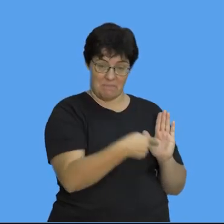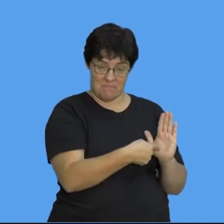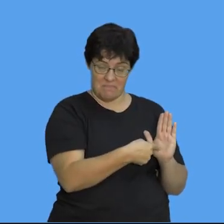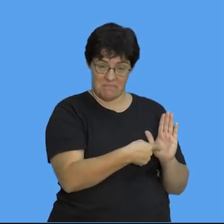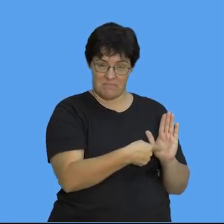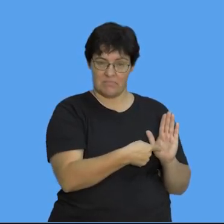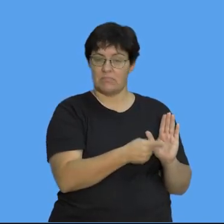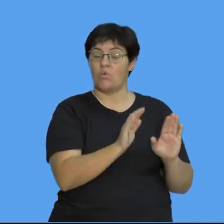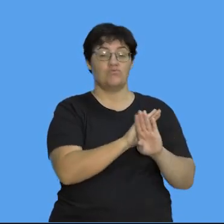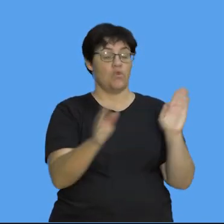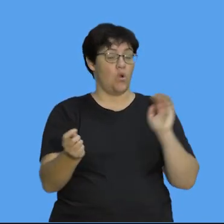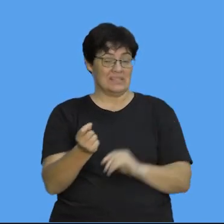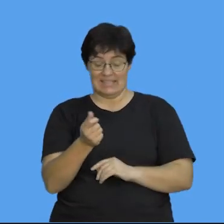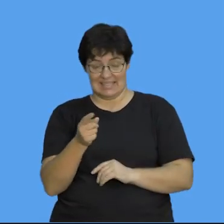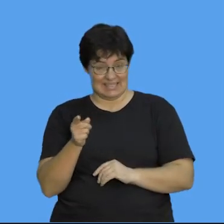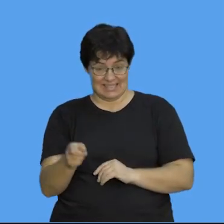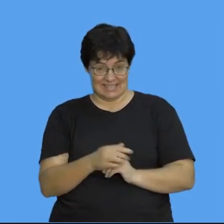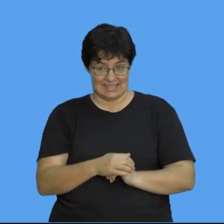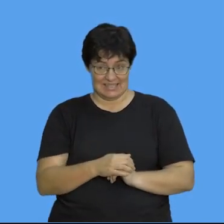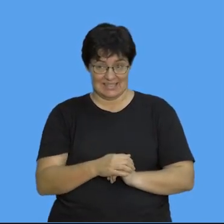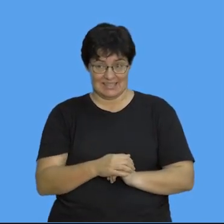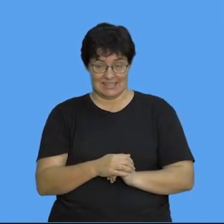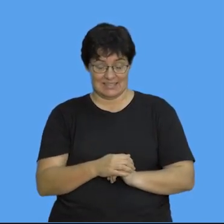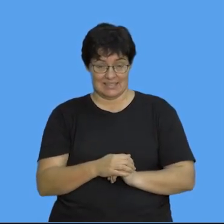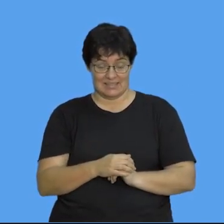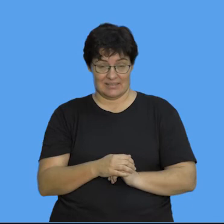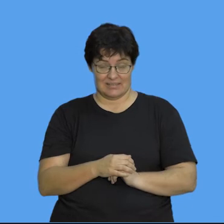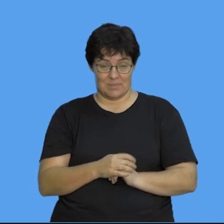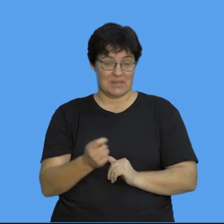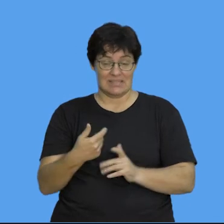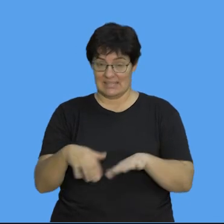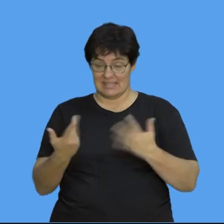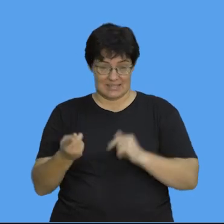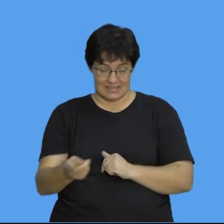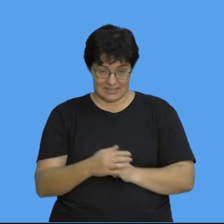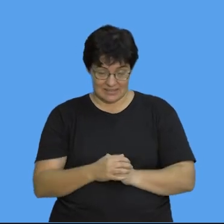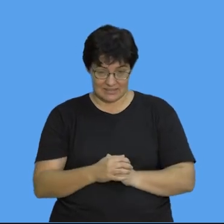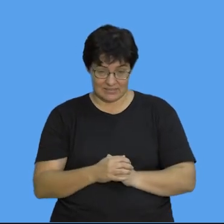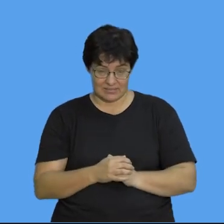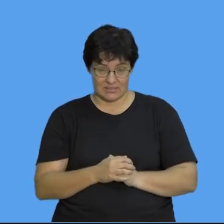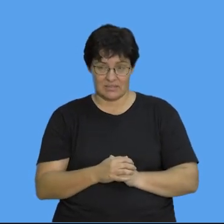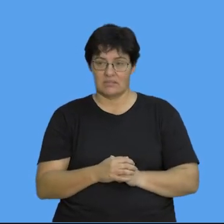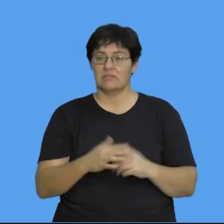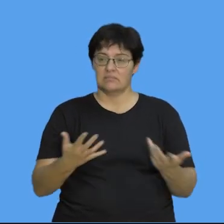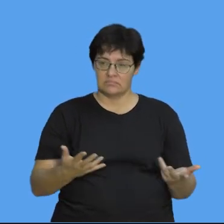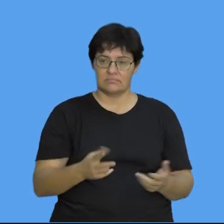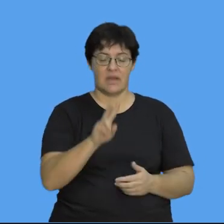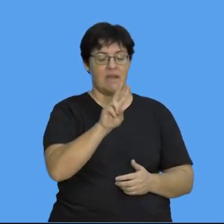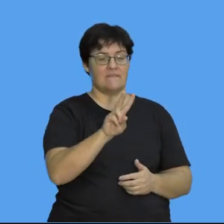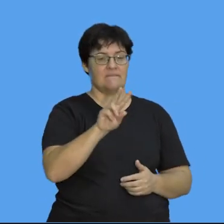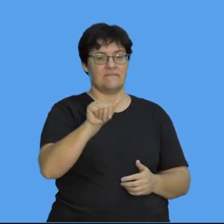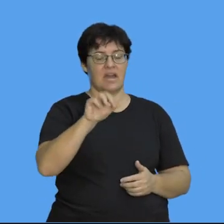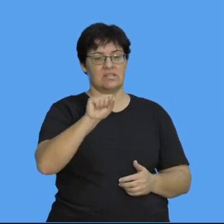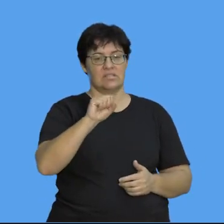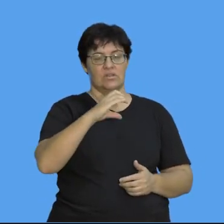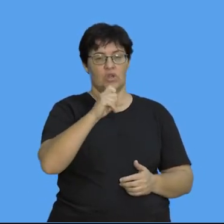a non-seed, all right, so it's seedless, and it is a vascular plant. So